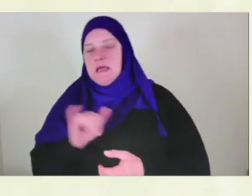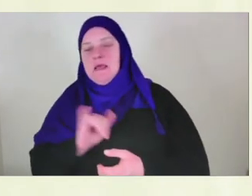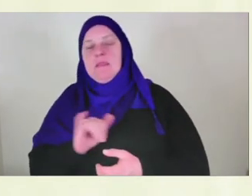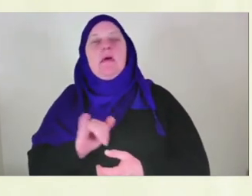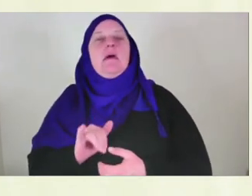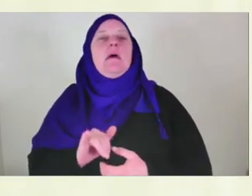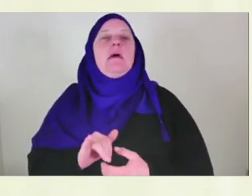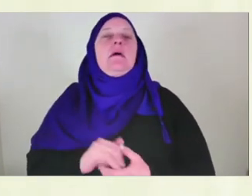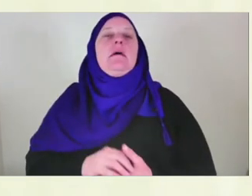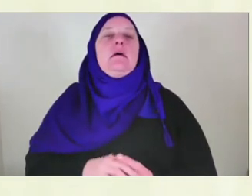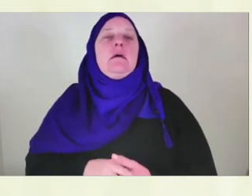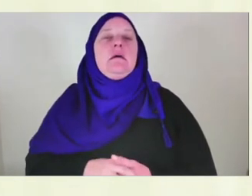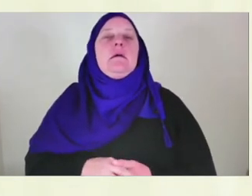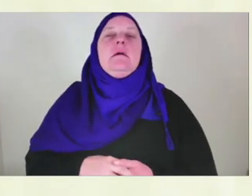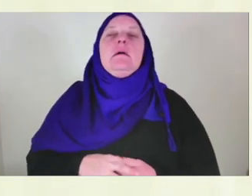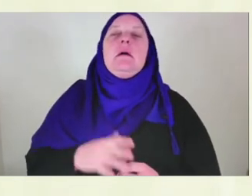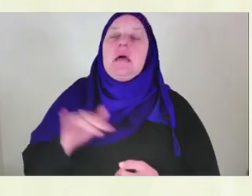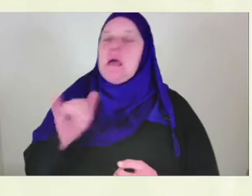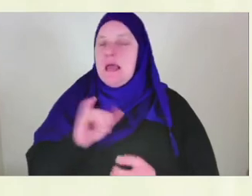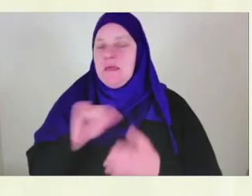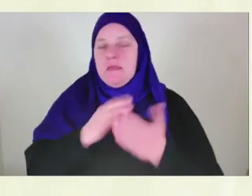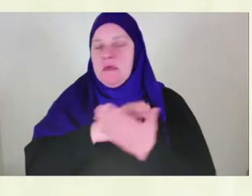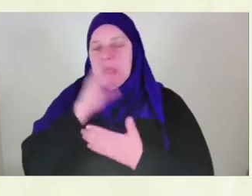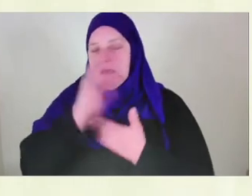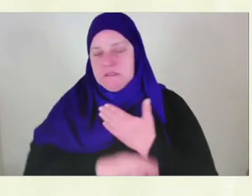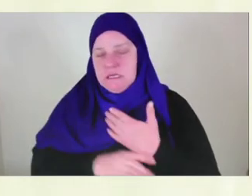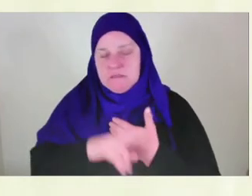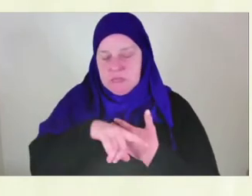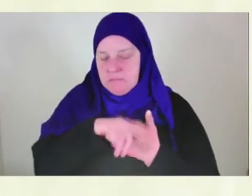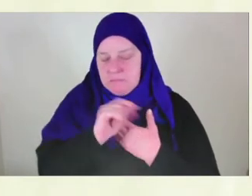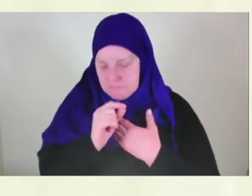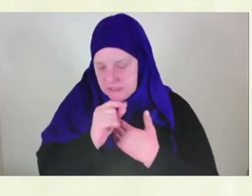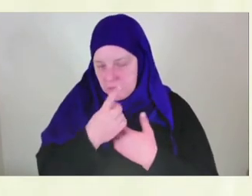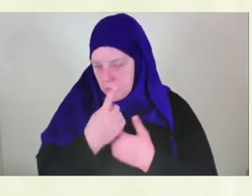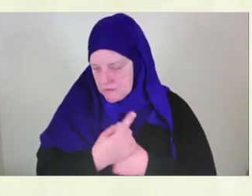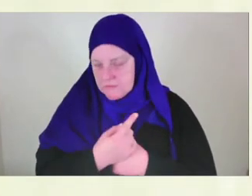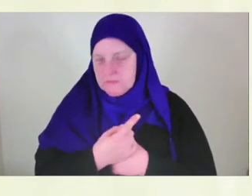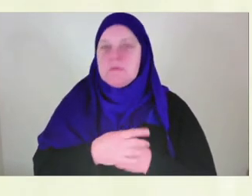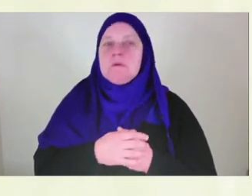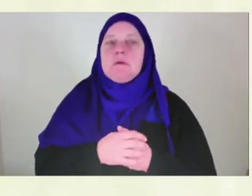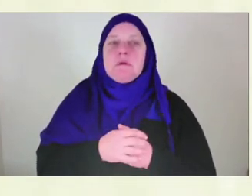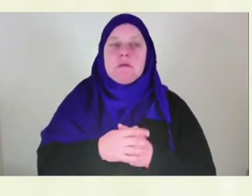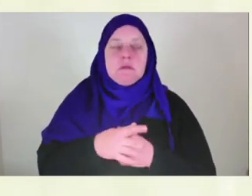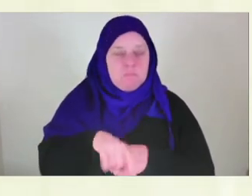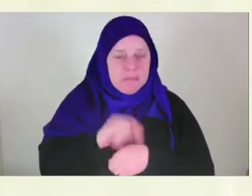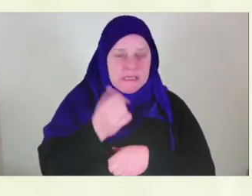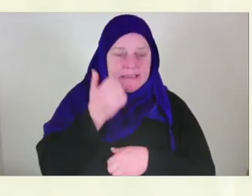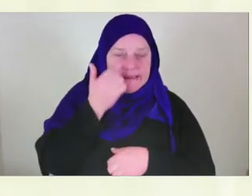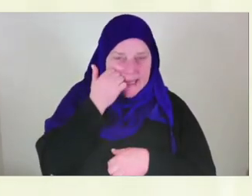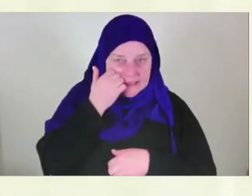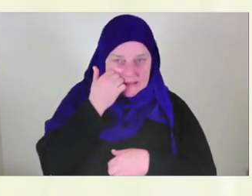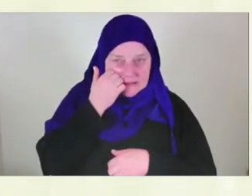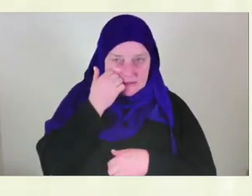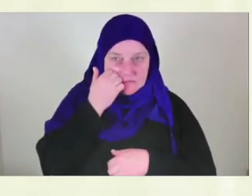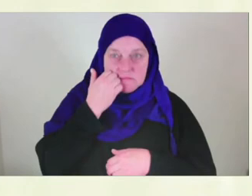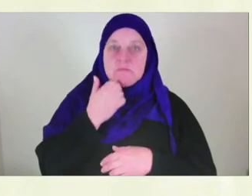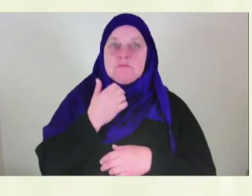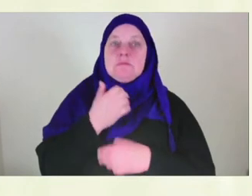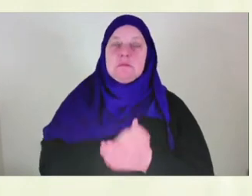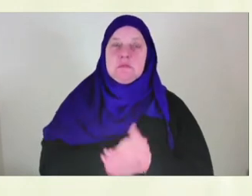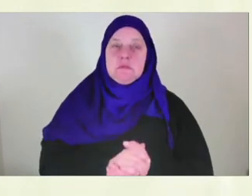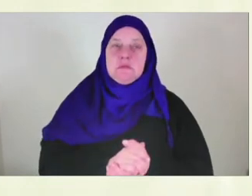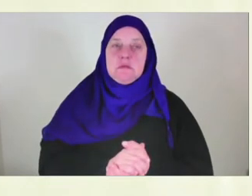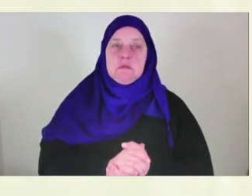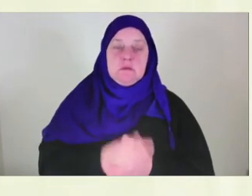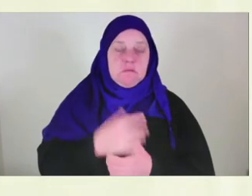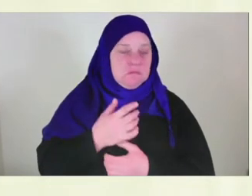every 3 years. So, but you're allowed to use either system. Now, you pick one day a year, for example,